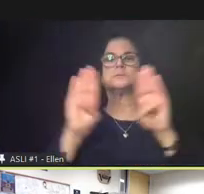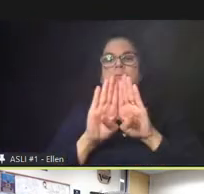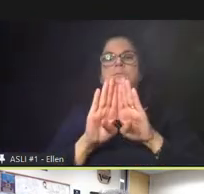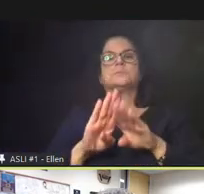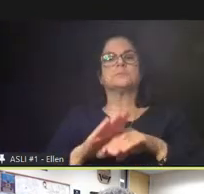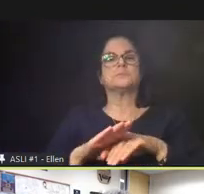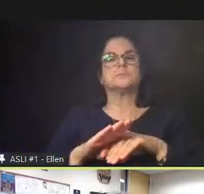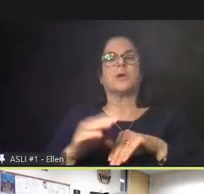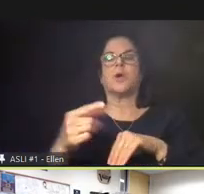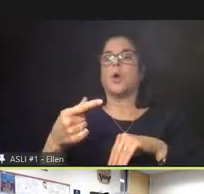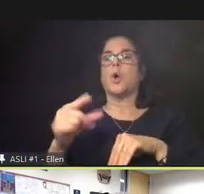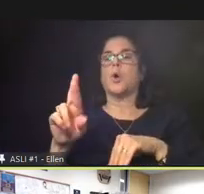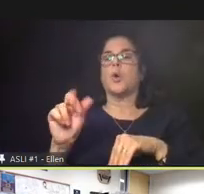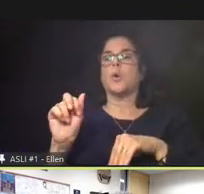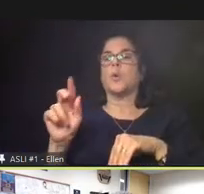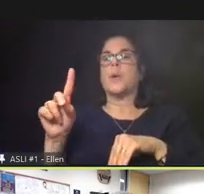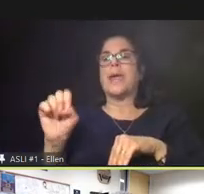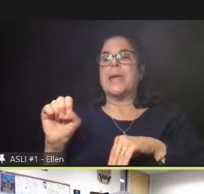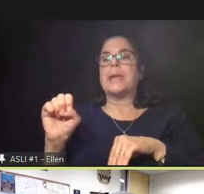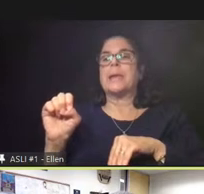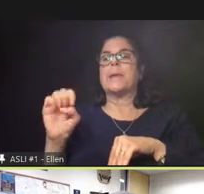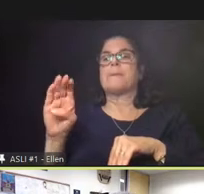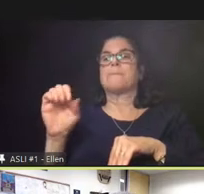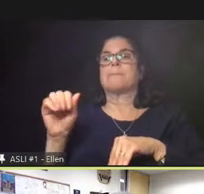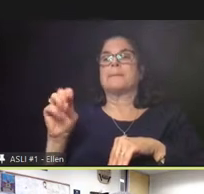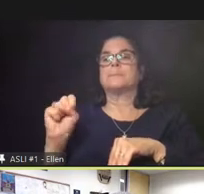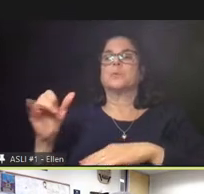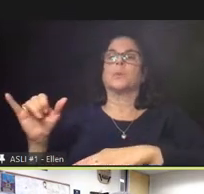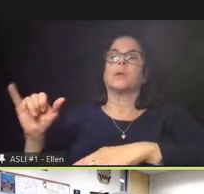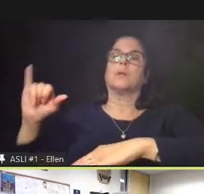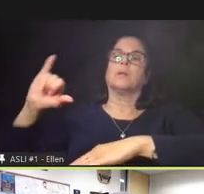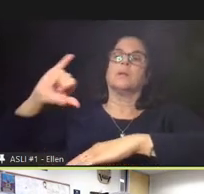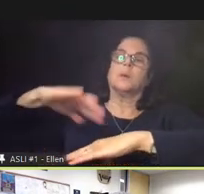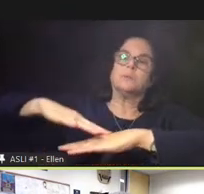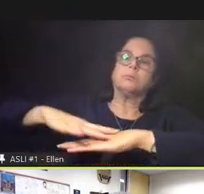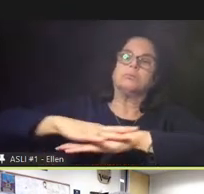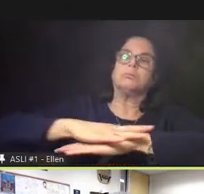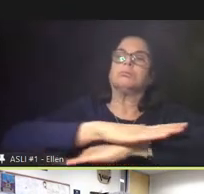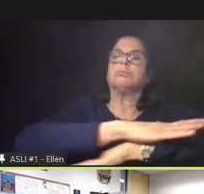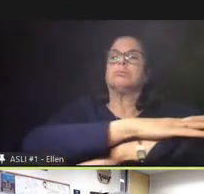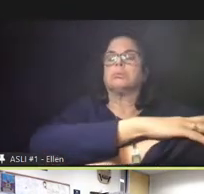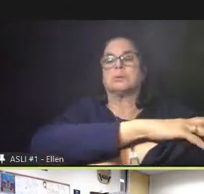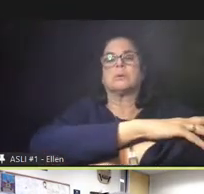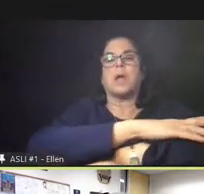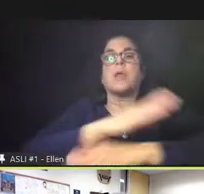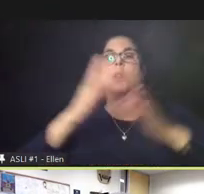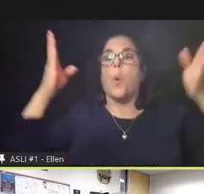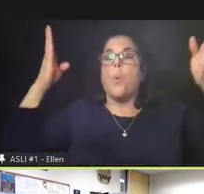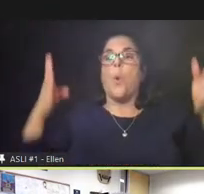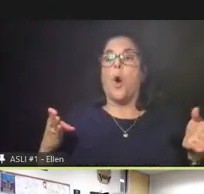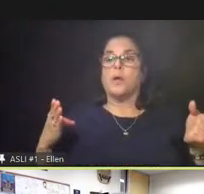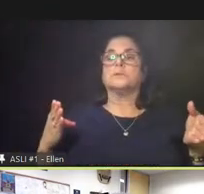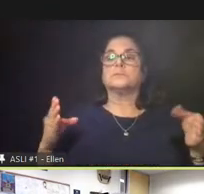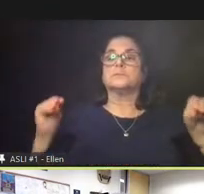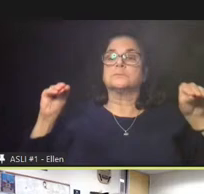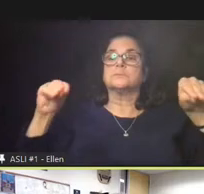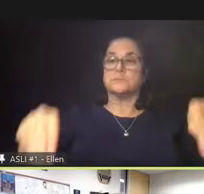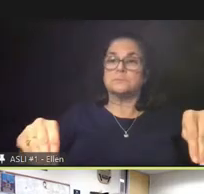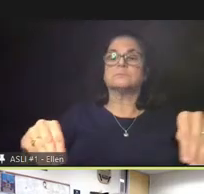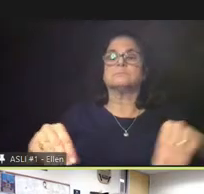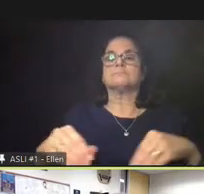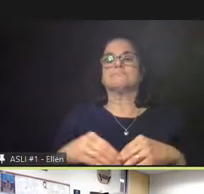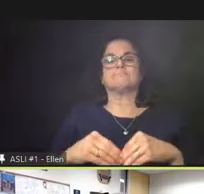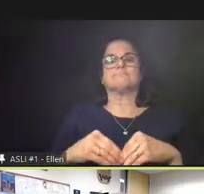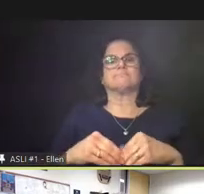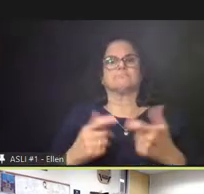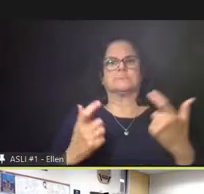they've graded out the site and are getting ready to start pouring the foundation and then setting walls. And so you'll see photos of that over the next couple of months. But this again gives you a sense of the scale